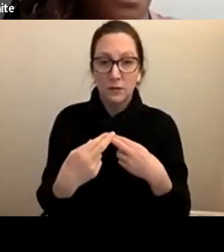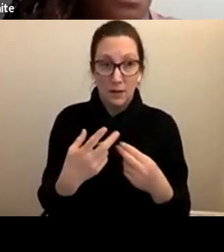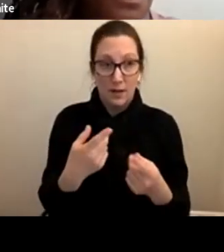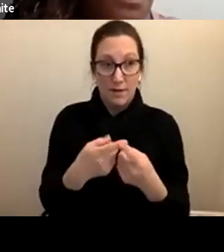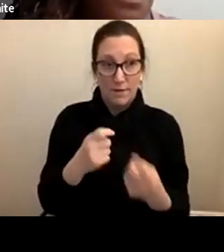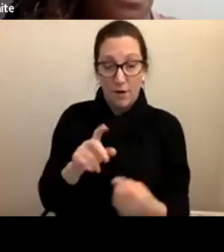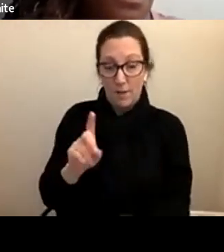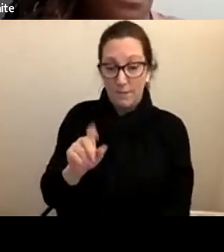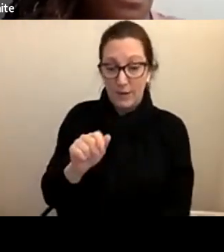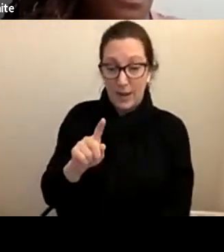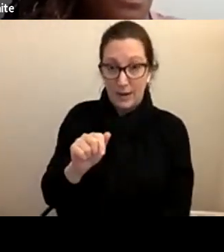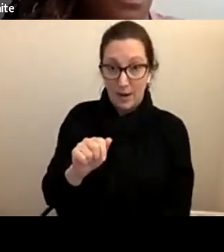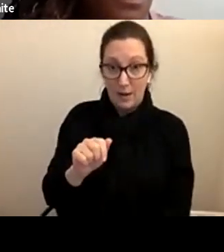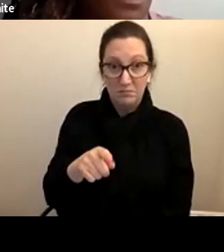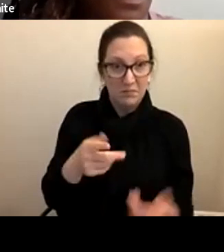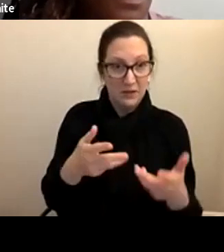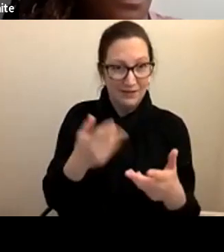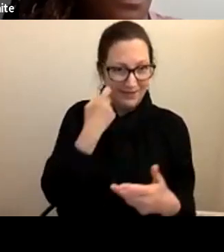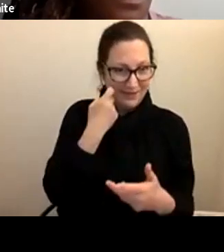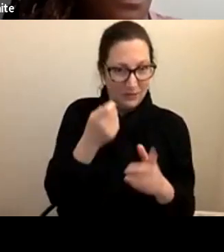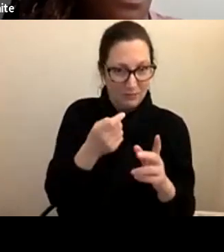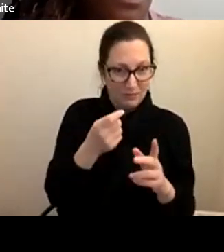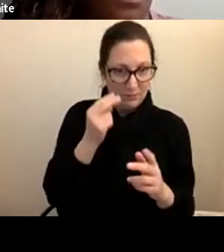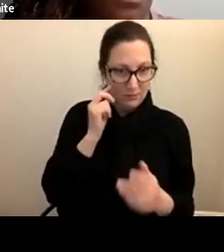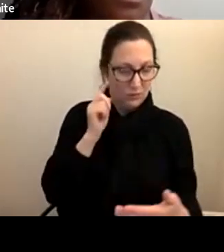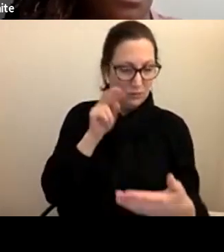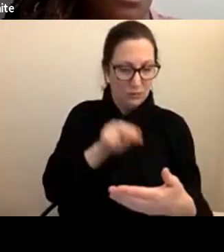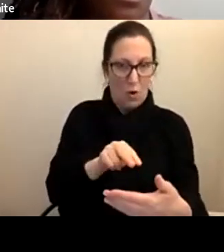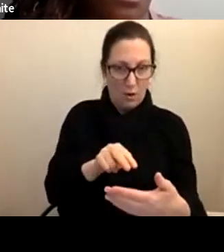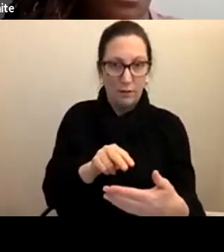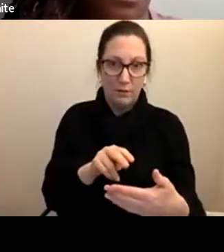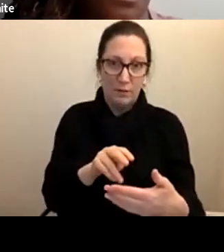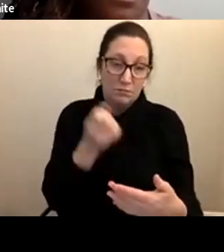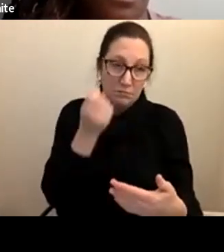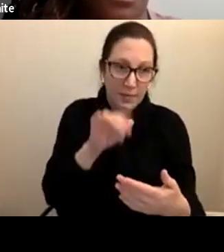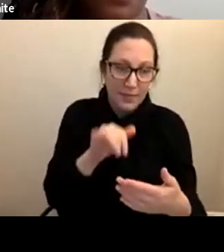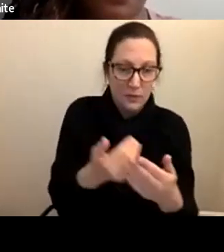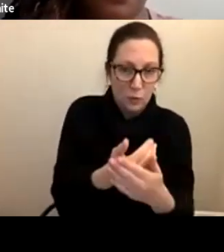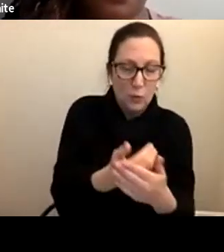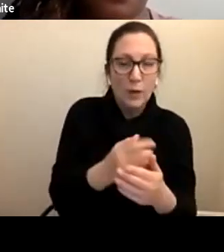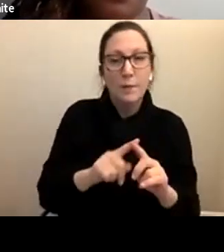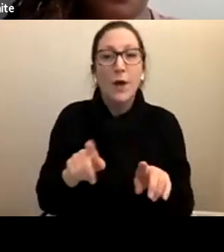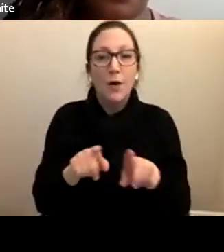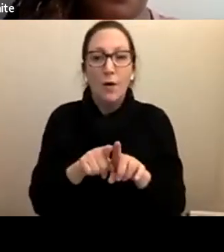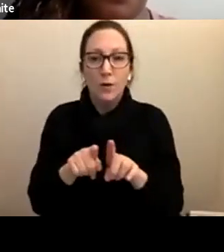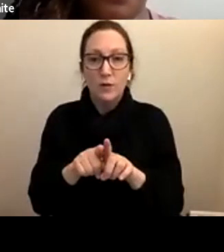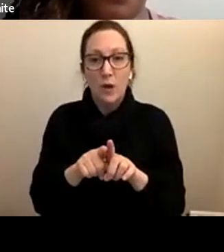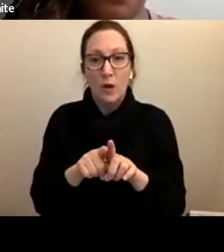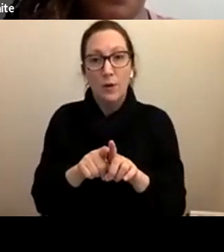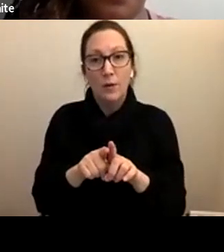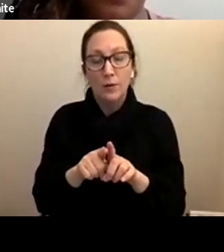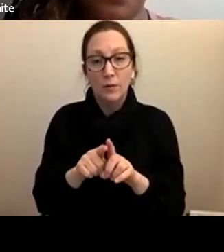this evening, although I recognize it's brand new, but also on some of the things that we may have